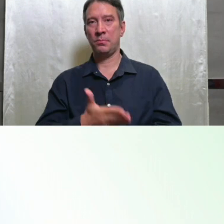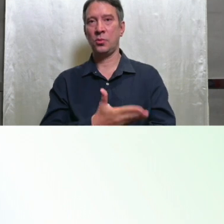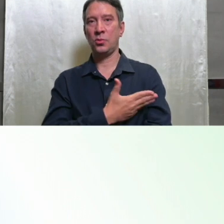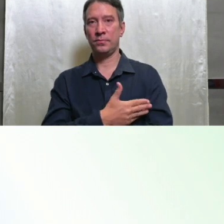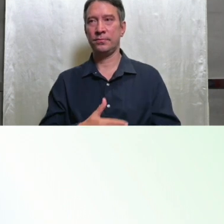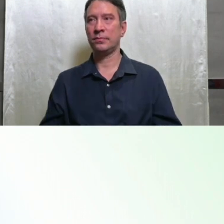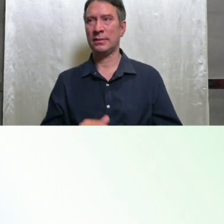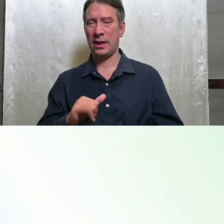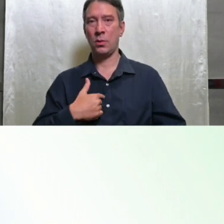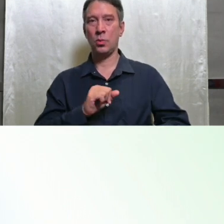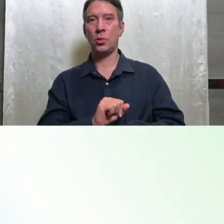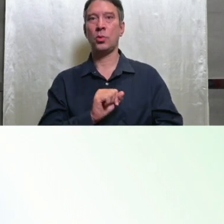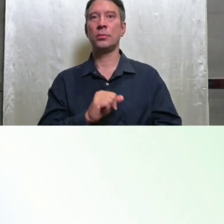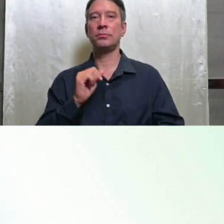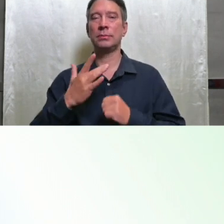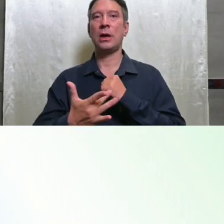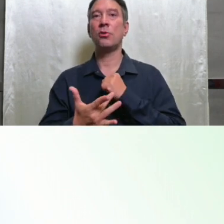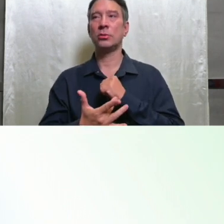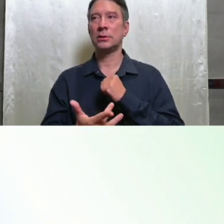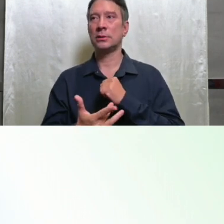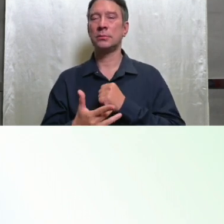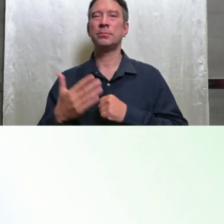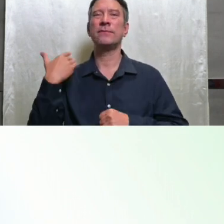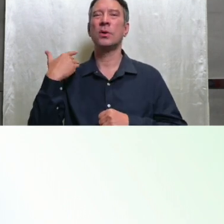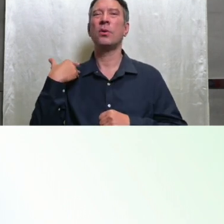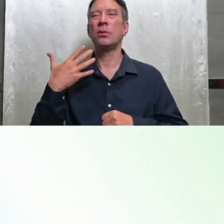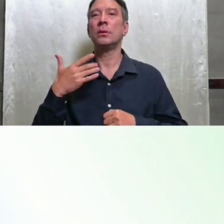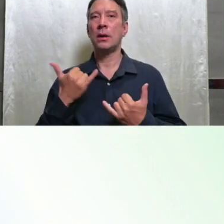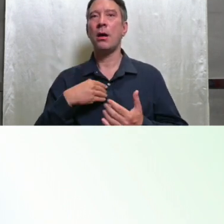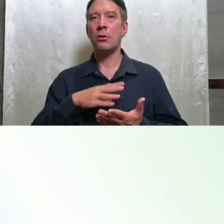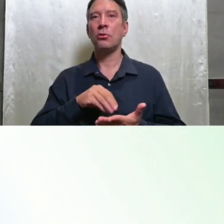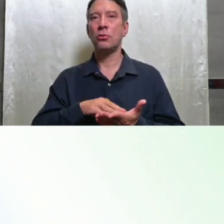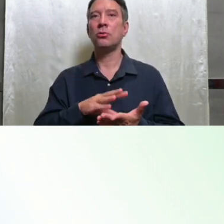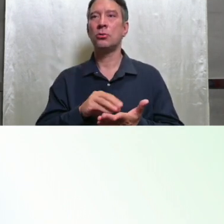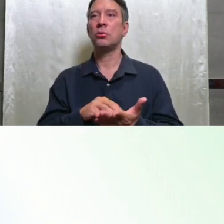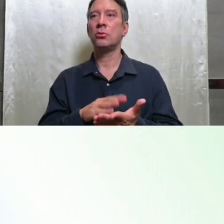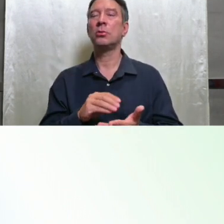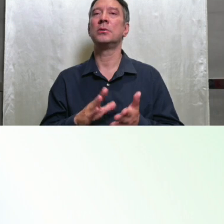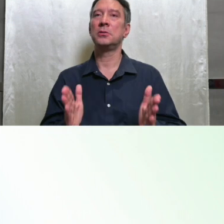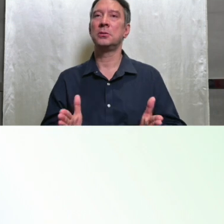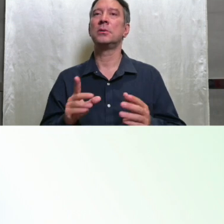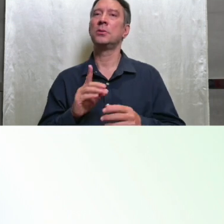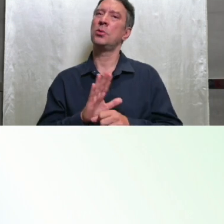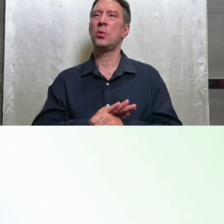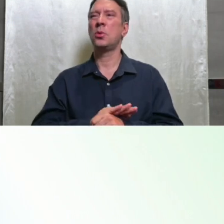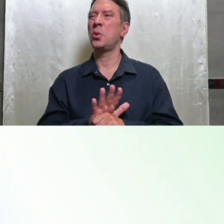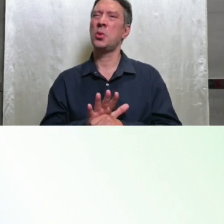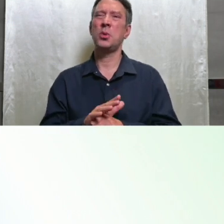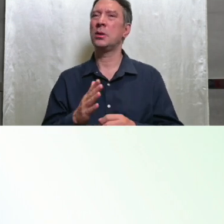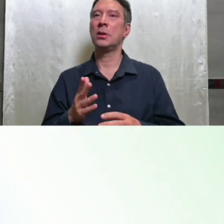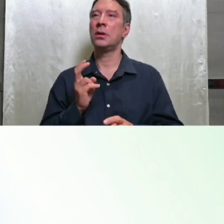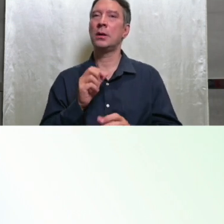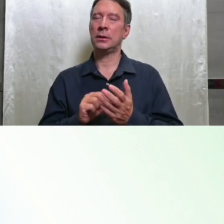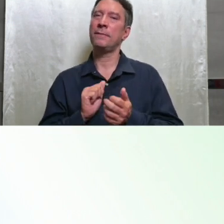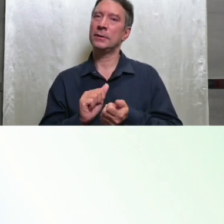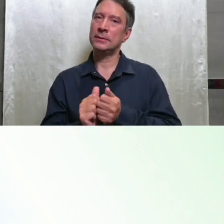years, and greatly so during the pandemic, right? So, so essentially, we have to